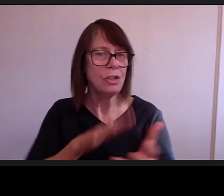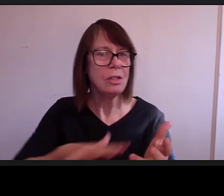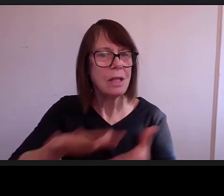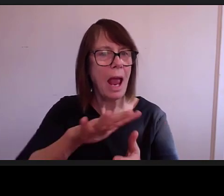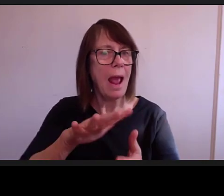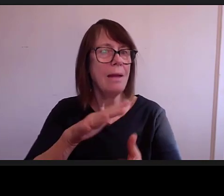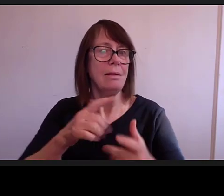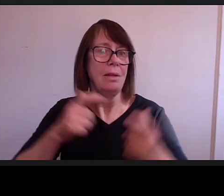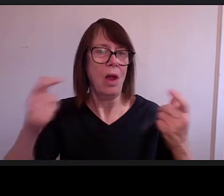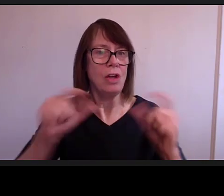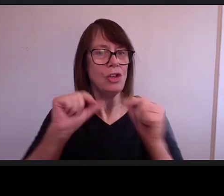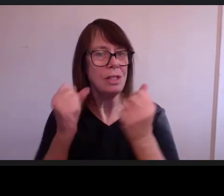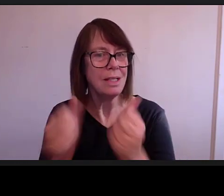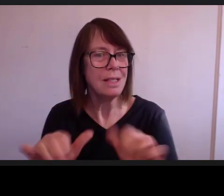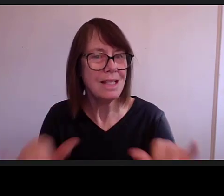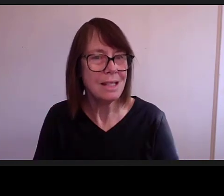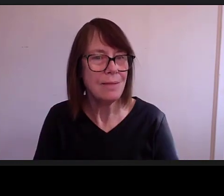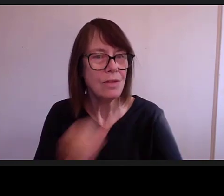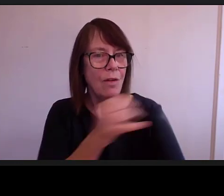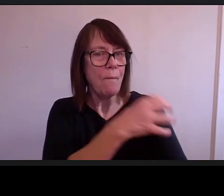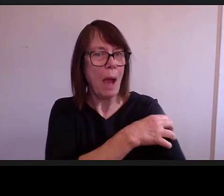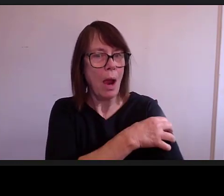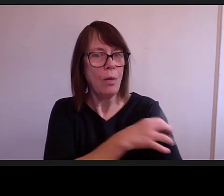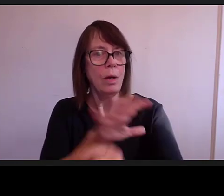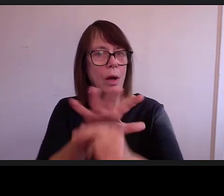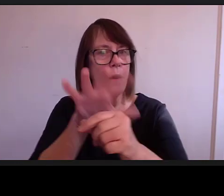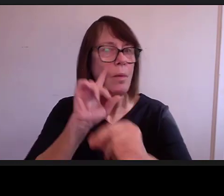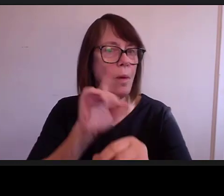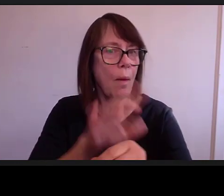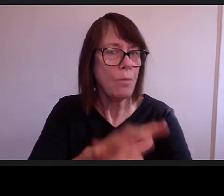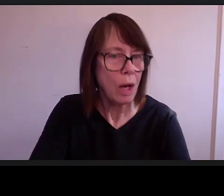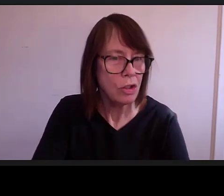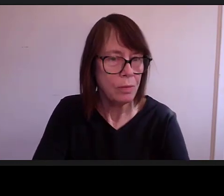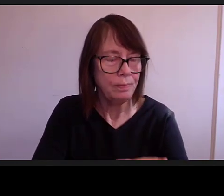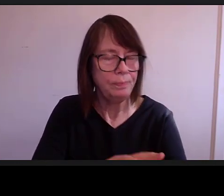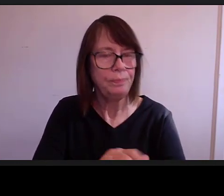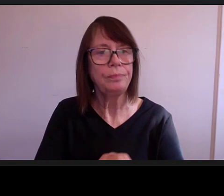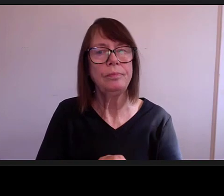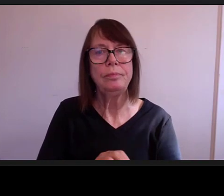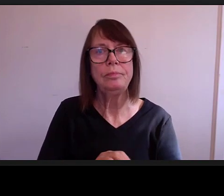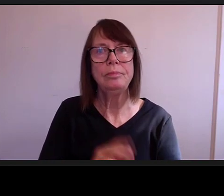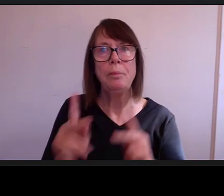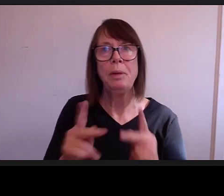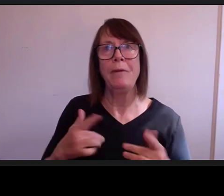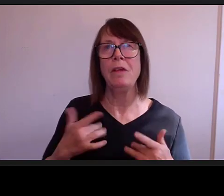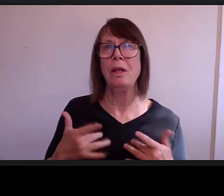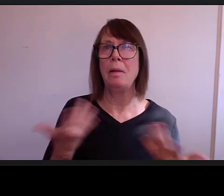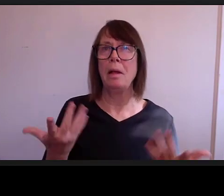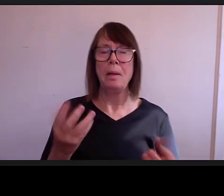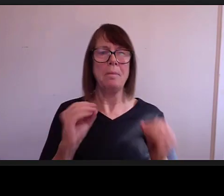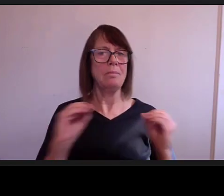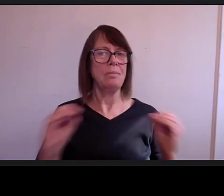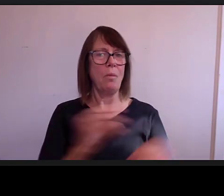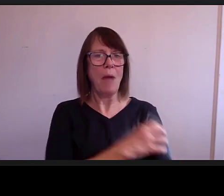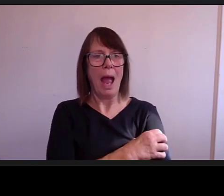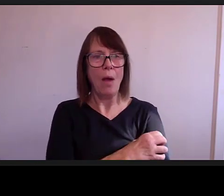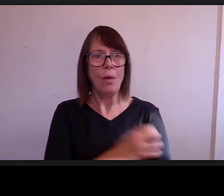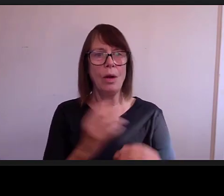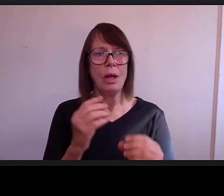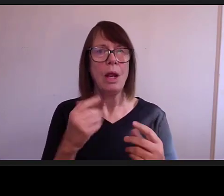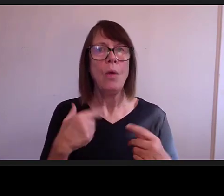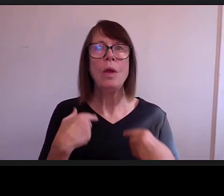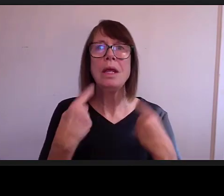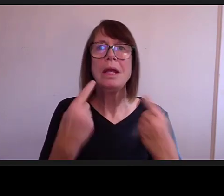oppression. And because trauma involves feelings of powerlessness, it's about giving people choice,